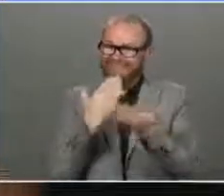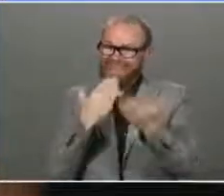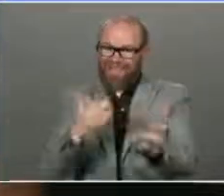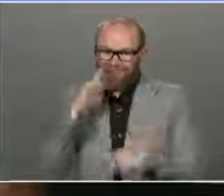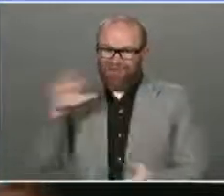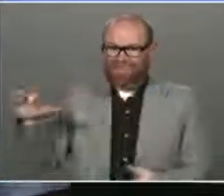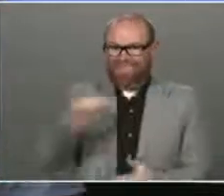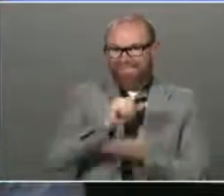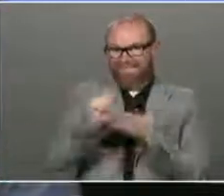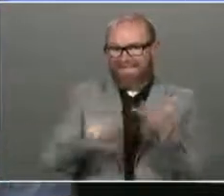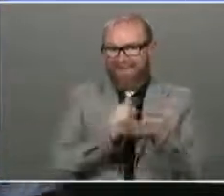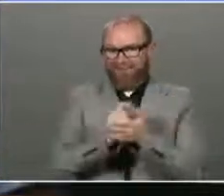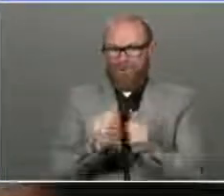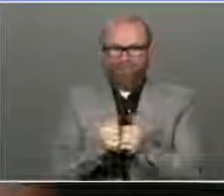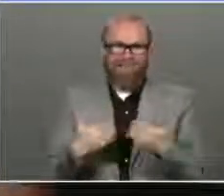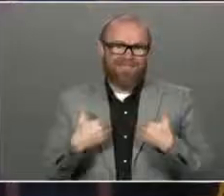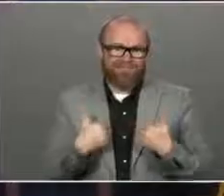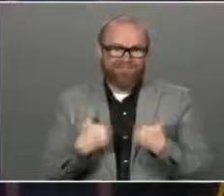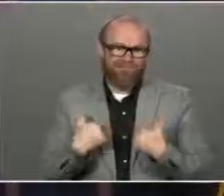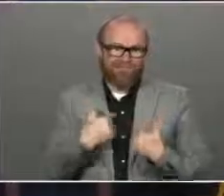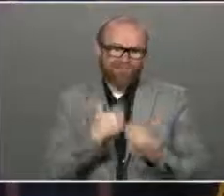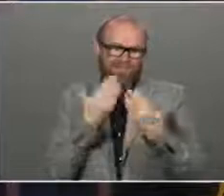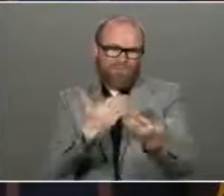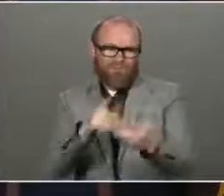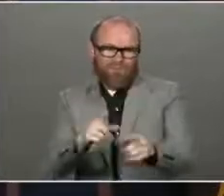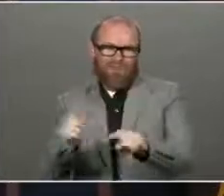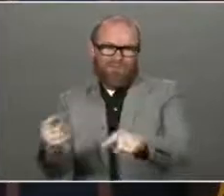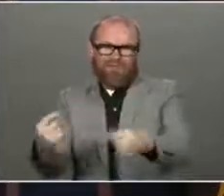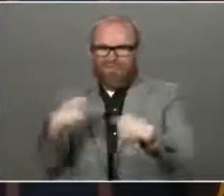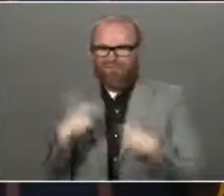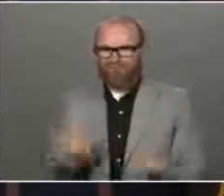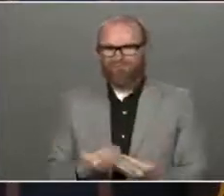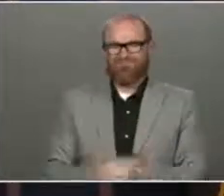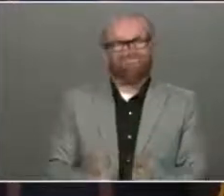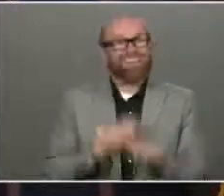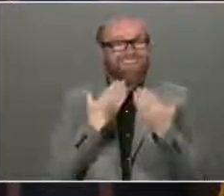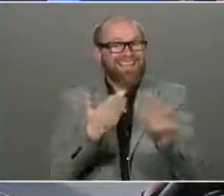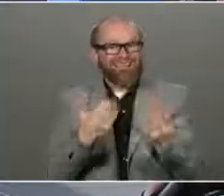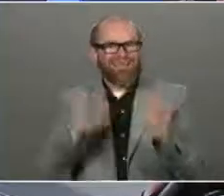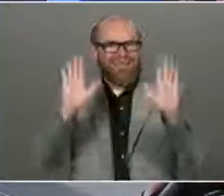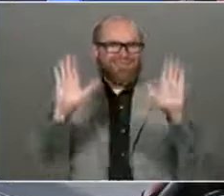us and answering our questions. We appreciate you being here. All right, thanks everyone. Have a great day. Thank